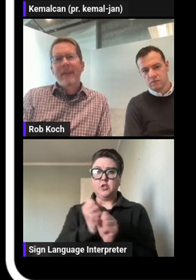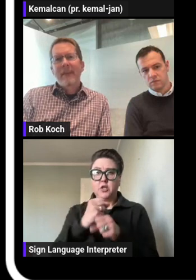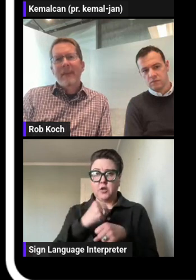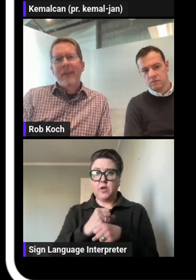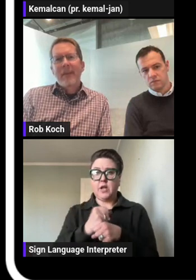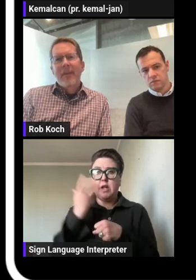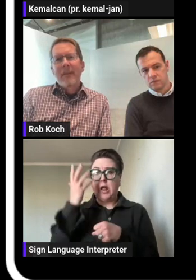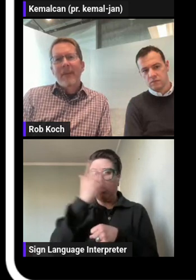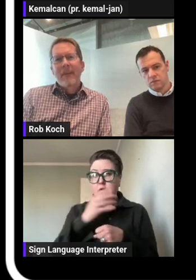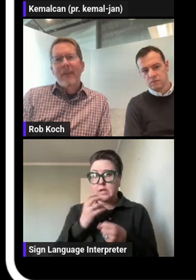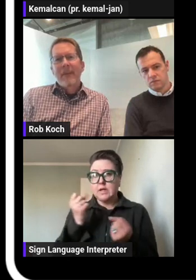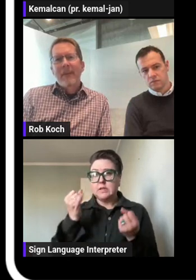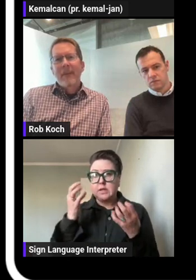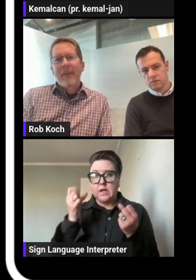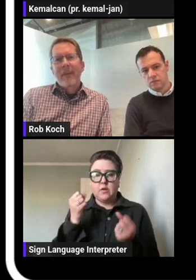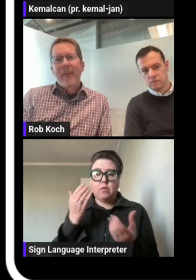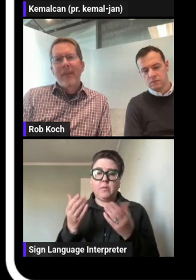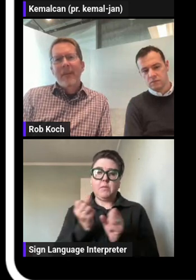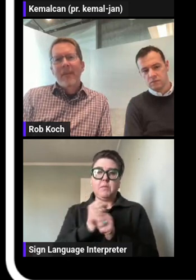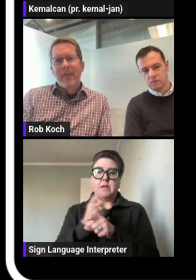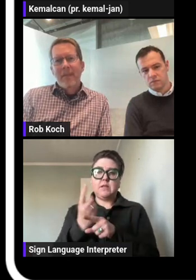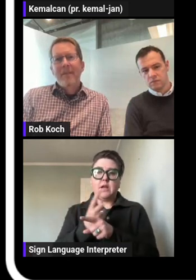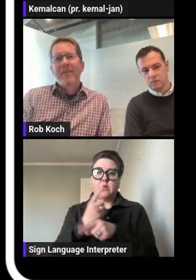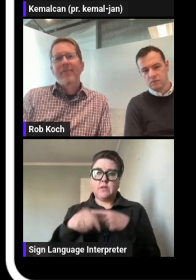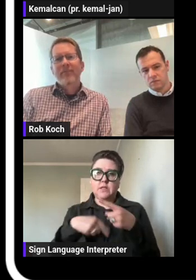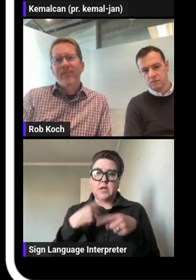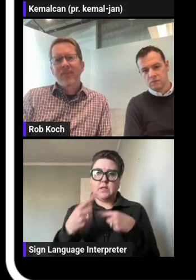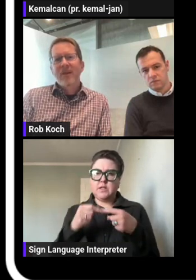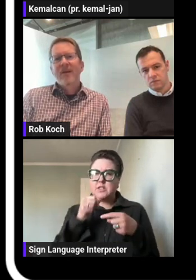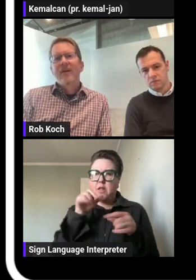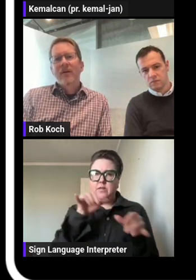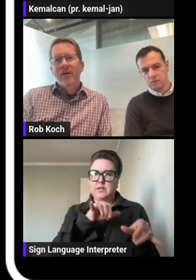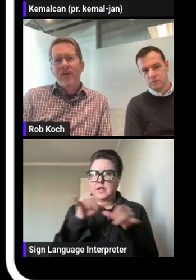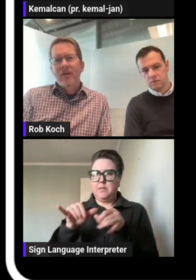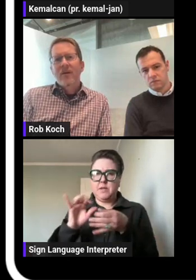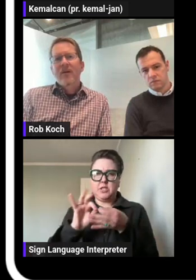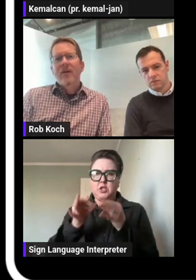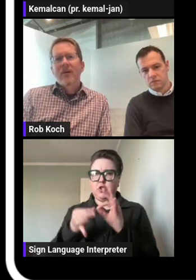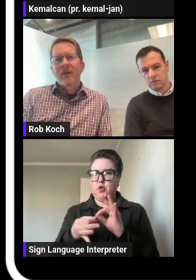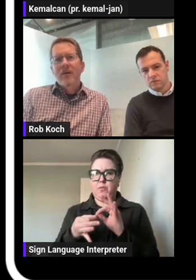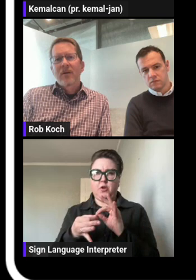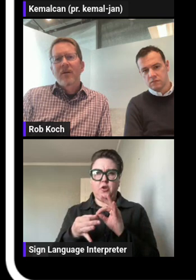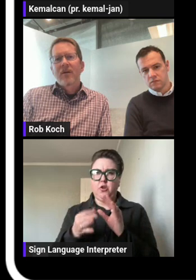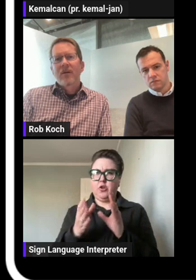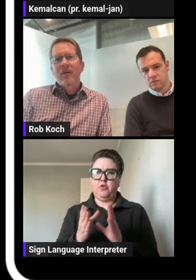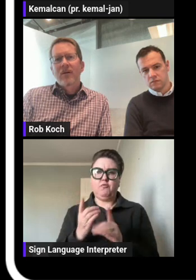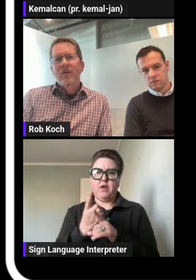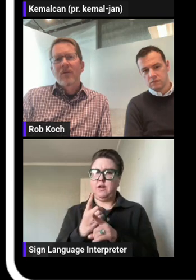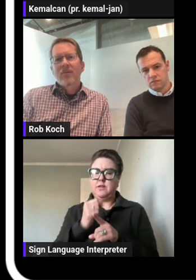looks like it's signing or maybe makes accurate signs, it's not the same thing as interpreting signs. And these are two different